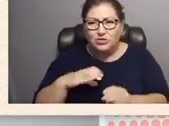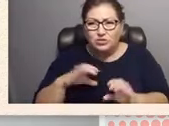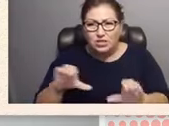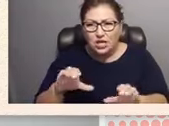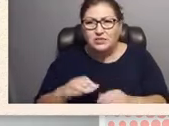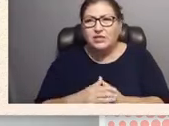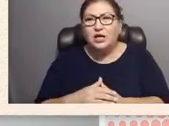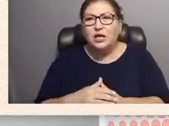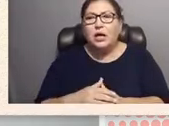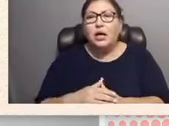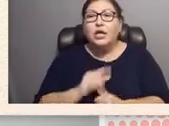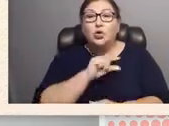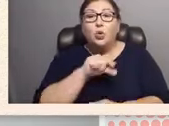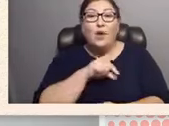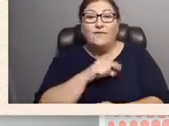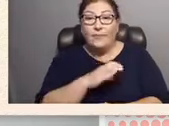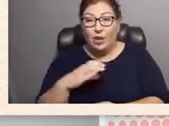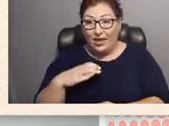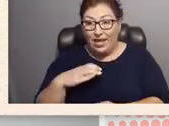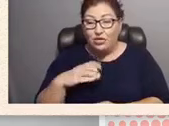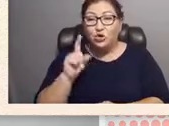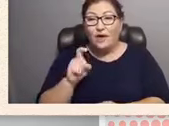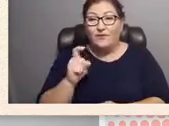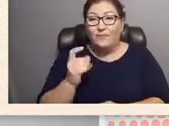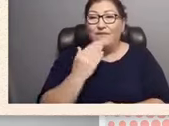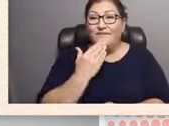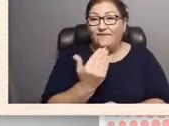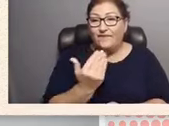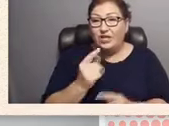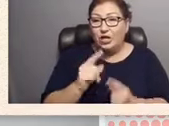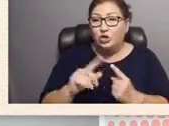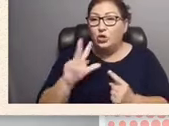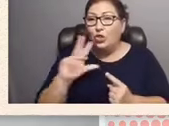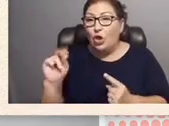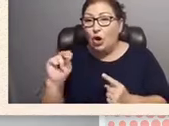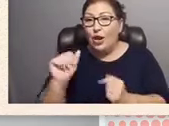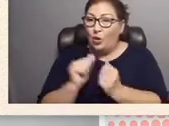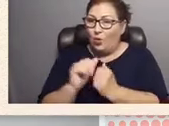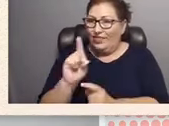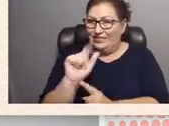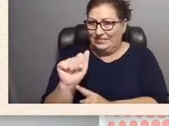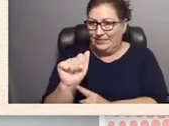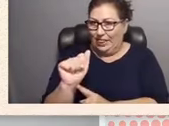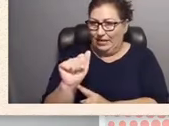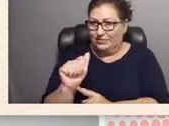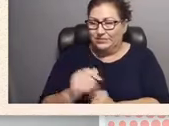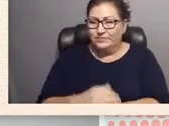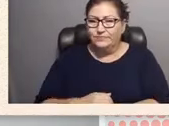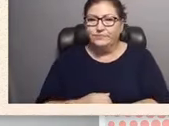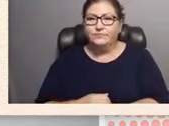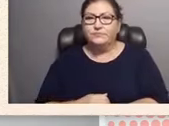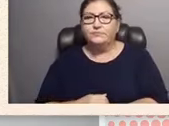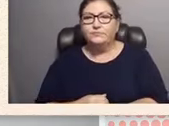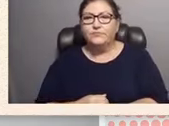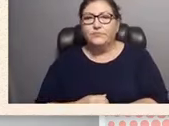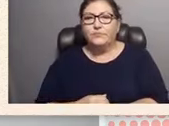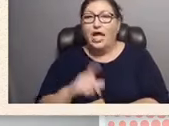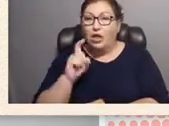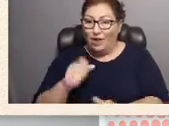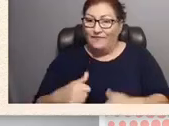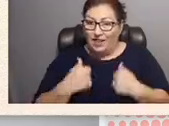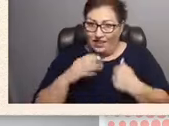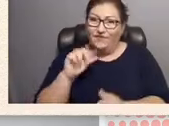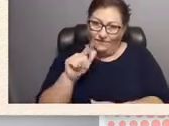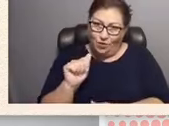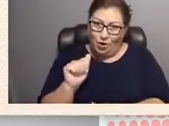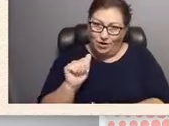be on the council, you have to be 15 to 30 with disabilities. And you have to live in Florida too. And you have, yes, Yeah. you